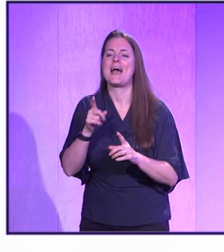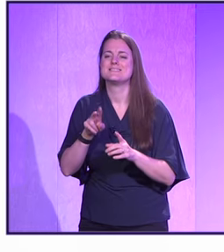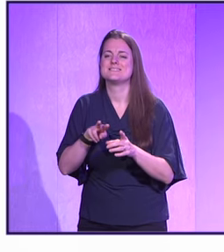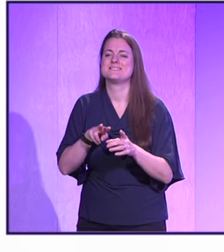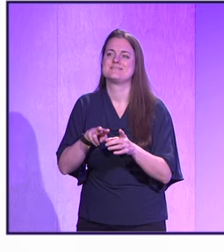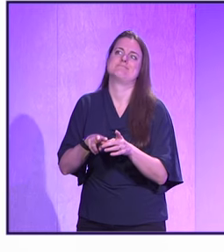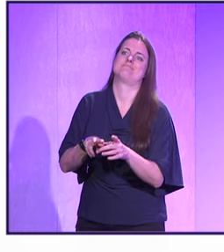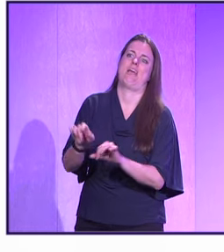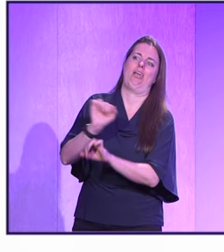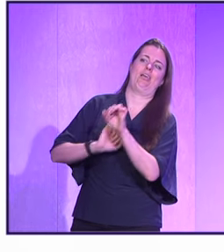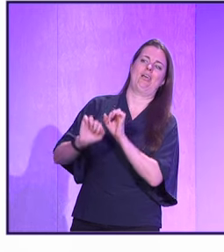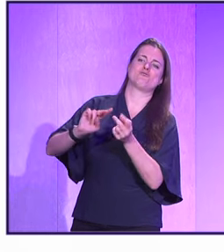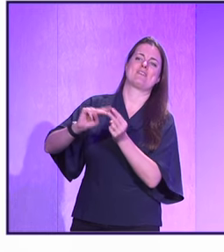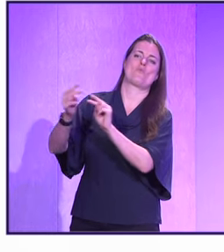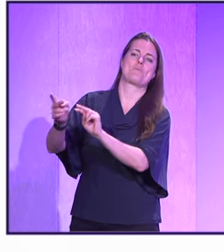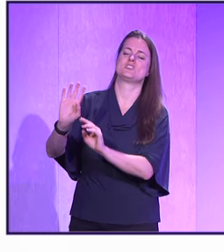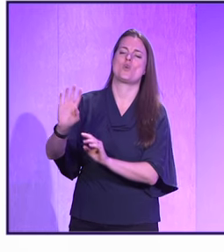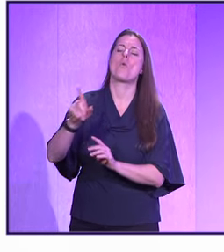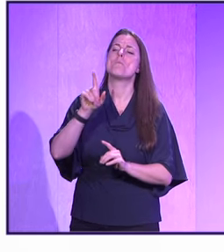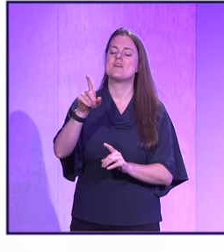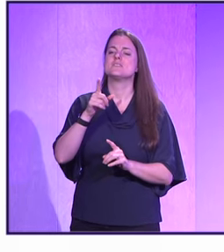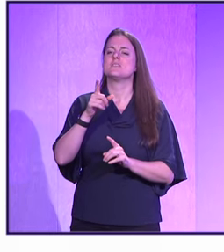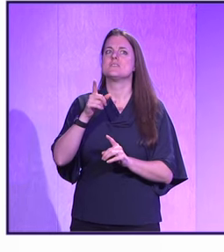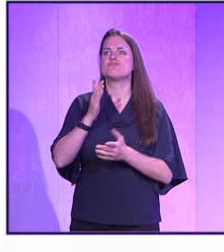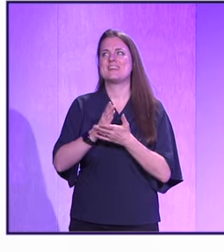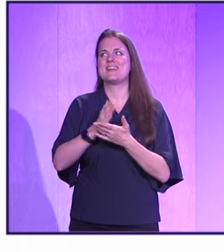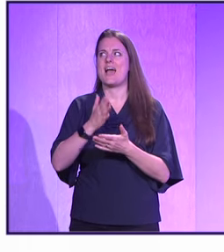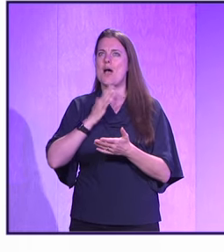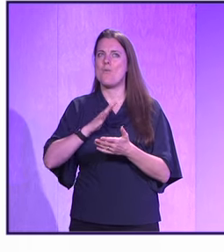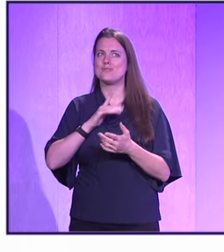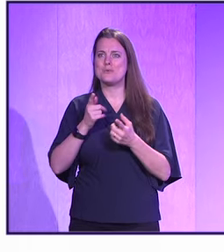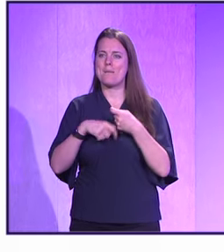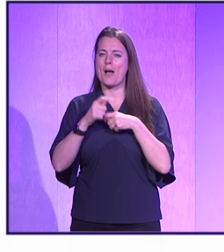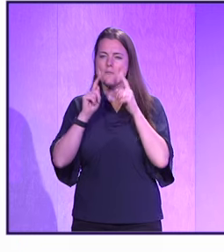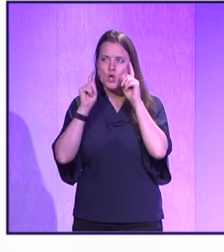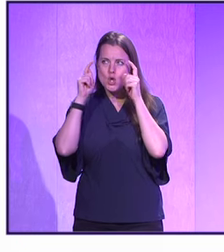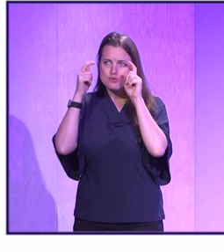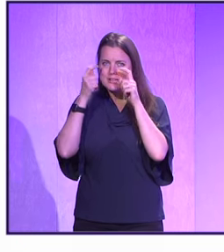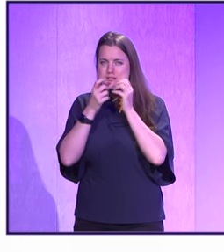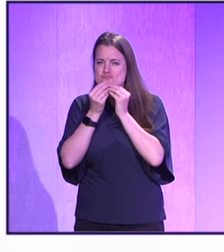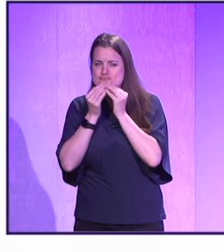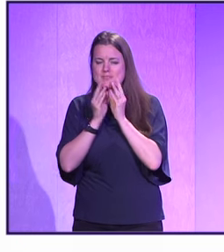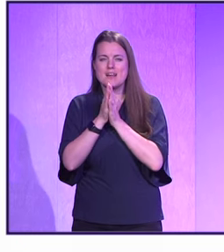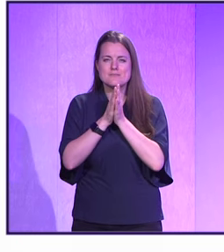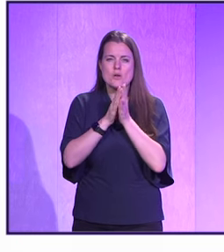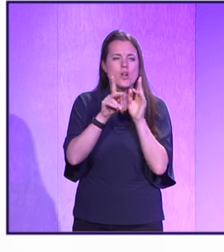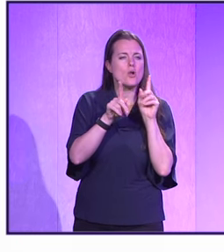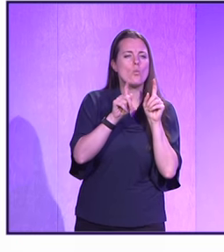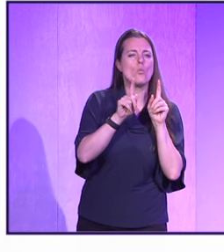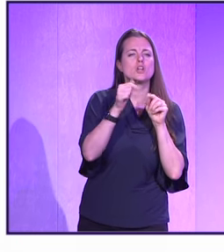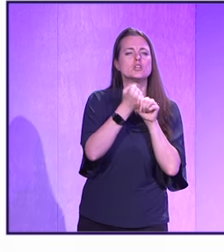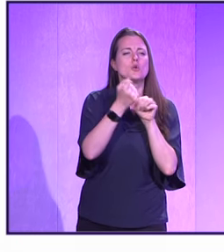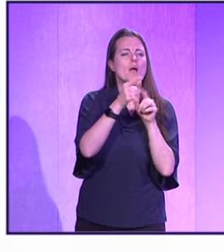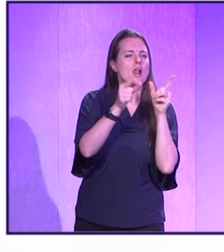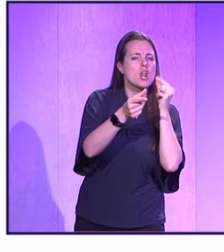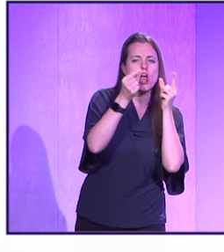I'm a realist. I don't think we get to opt out of this transformation. And so what I would really love to do is to actually just get curious